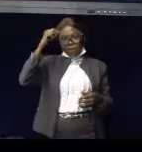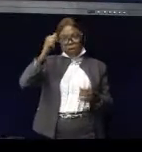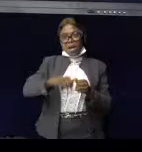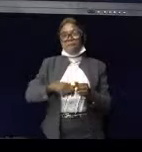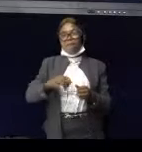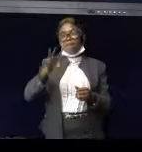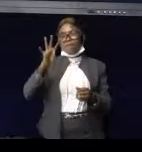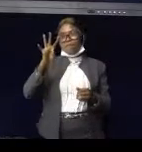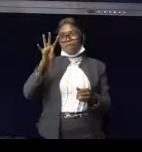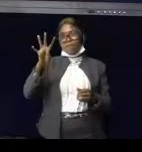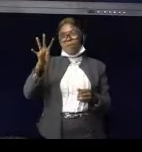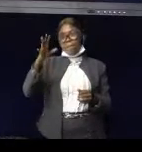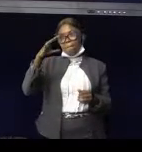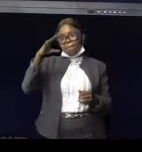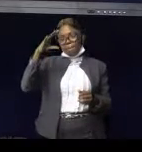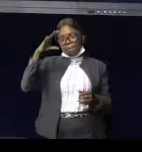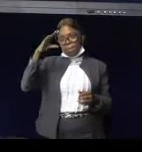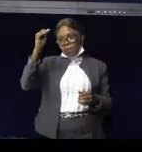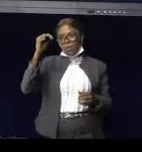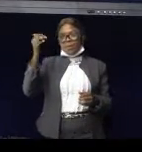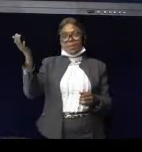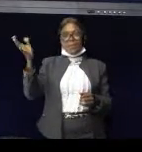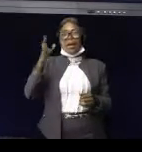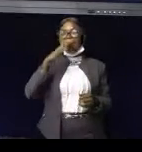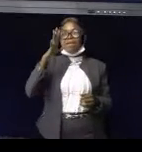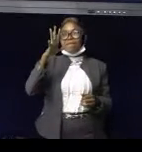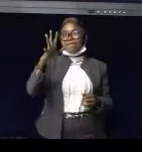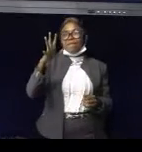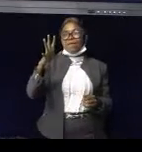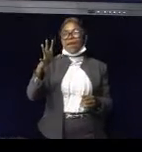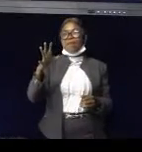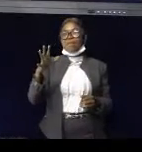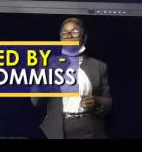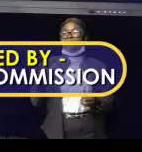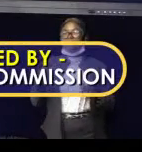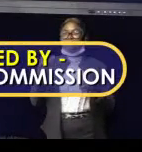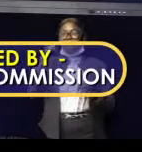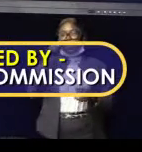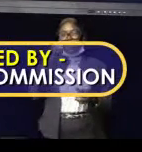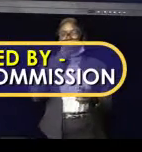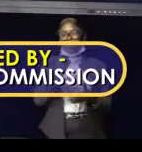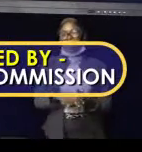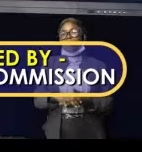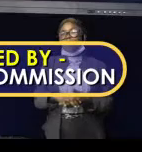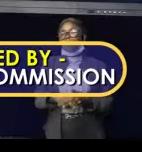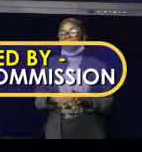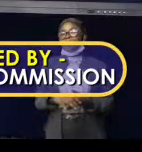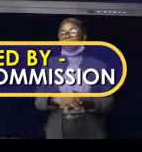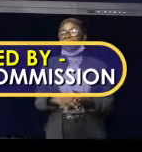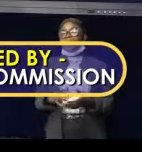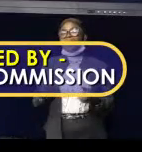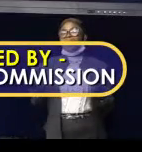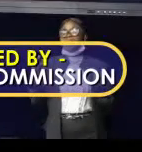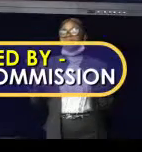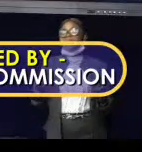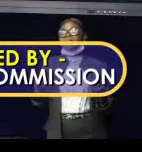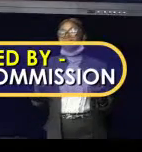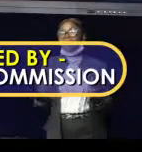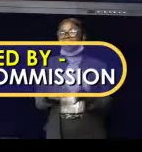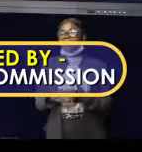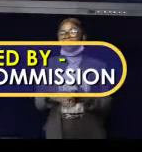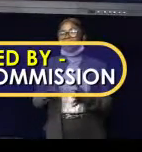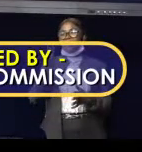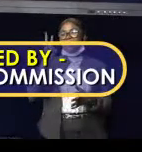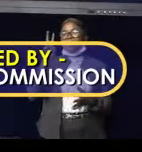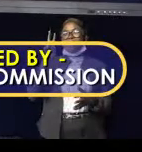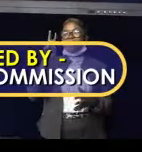every 4 boys, there are 5 girls. Okay, so now 4 boys till you get to 48. That's how many times?